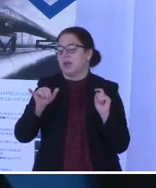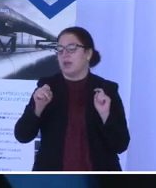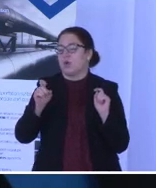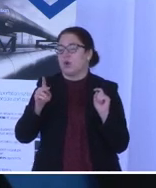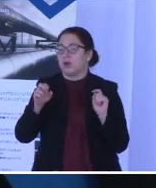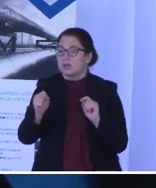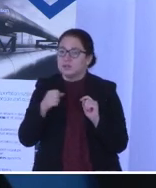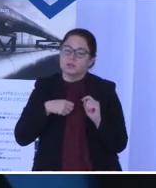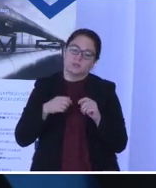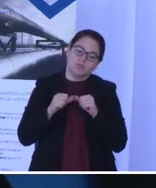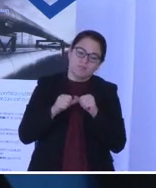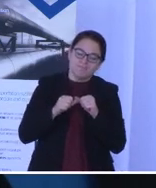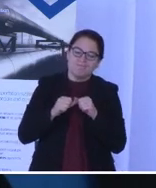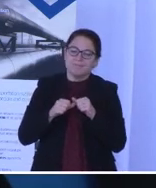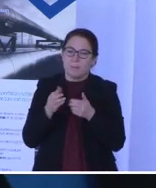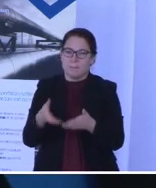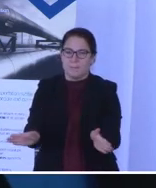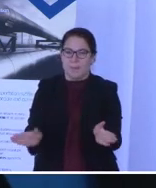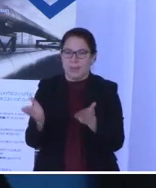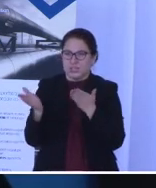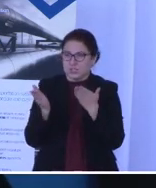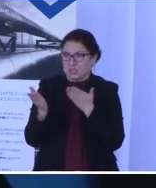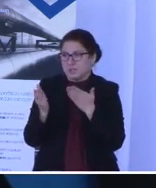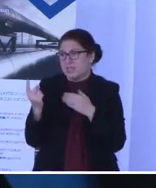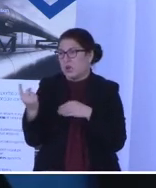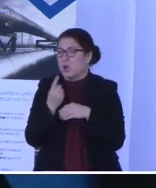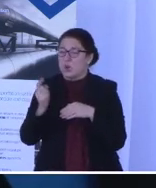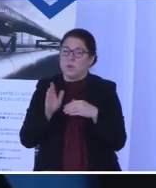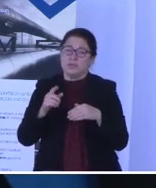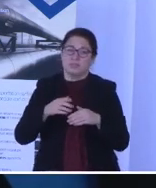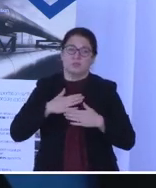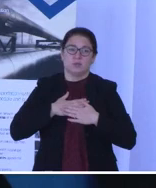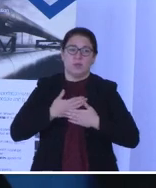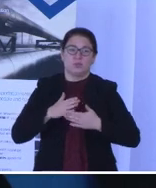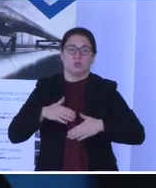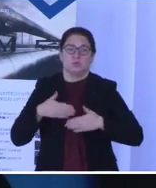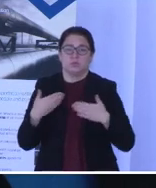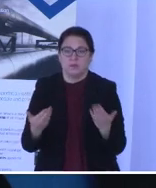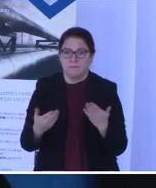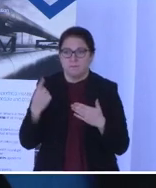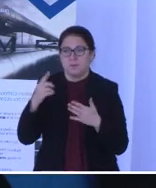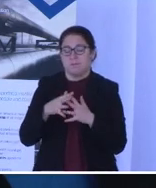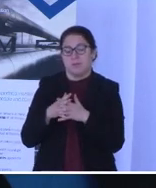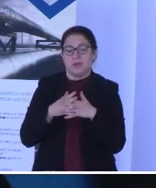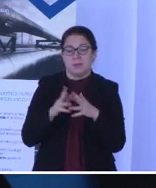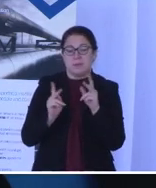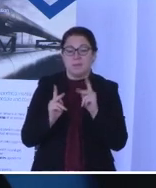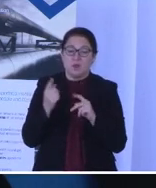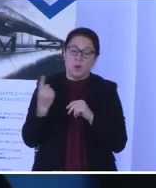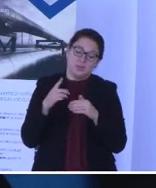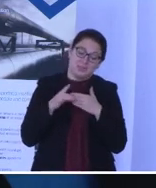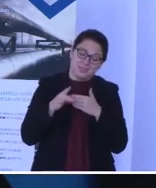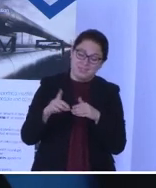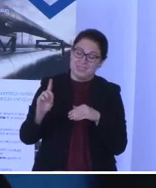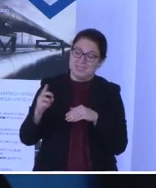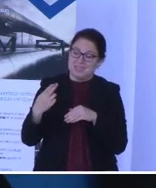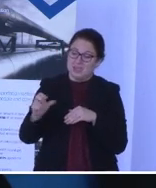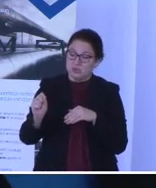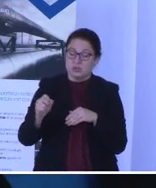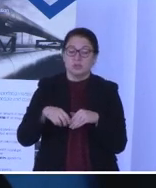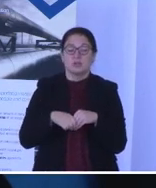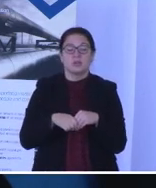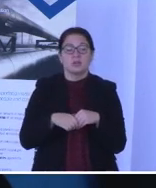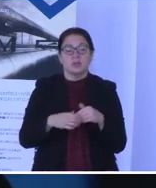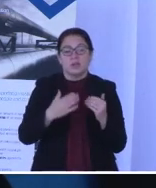public service and his gifts to the American people by leading the Department of Homeland Security. I appreciate Gail Lincolns,